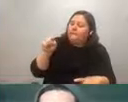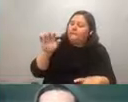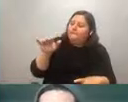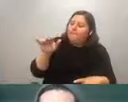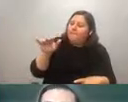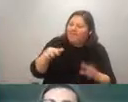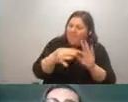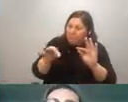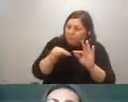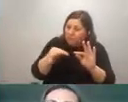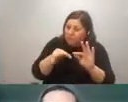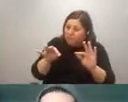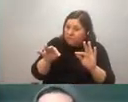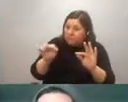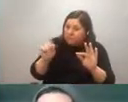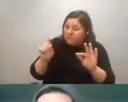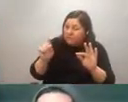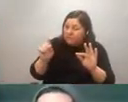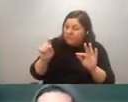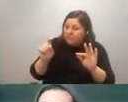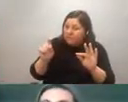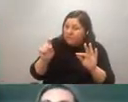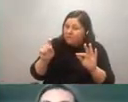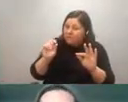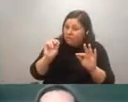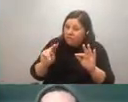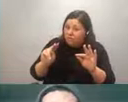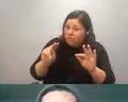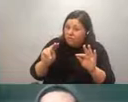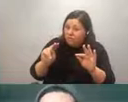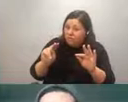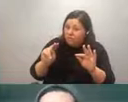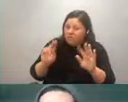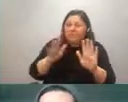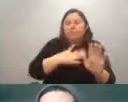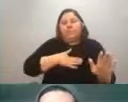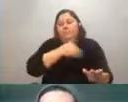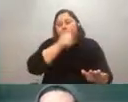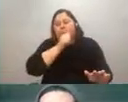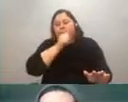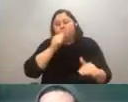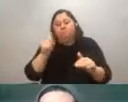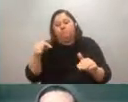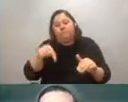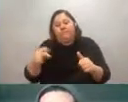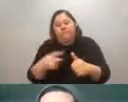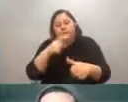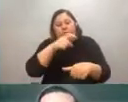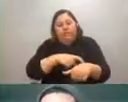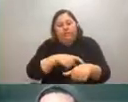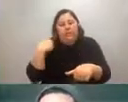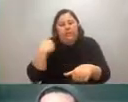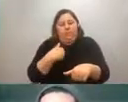captioning uh putting that on bear with us this is the first time we've ever worked in um